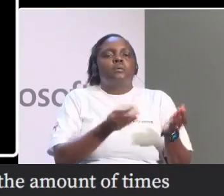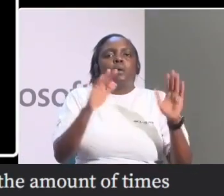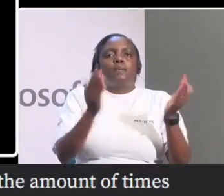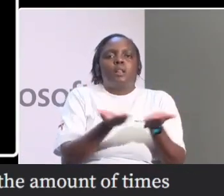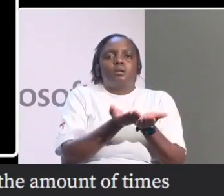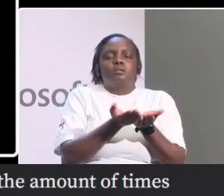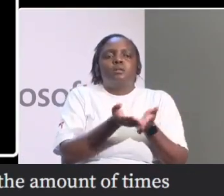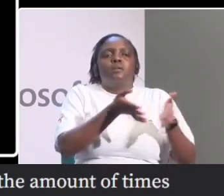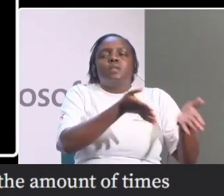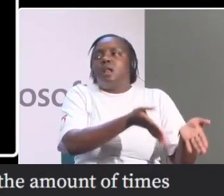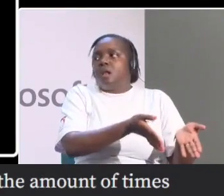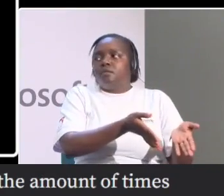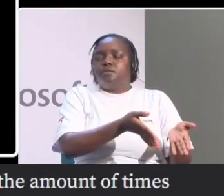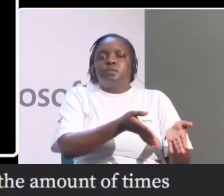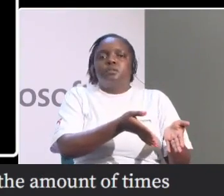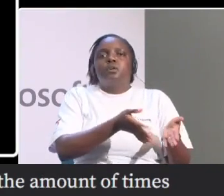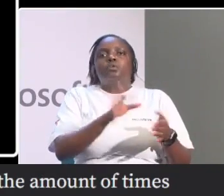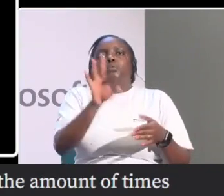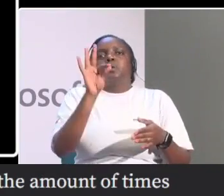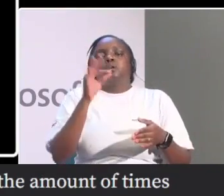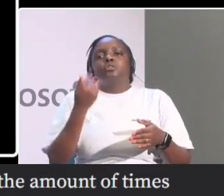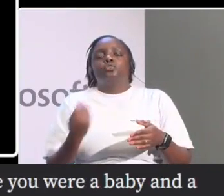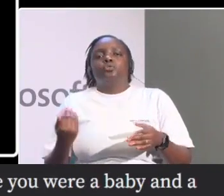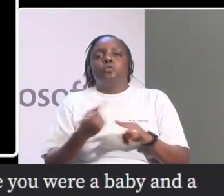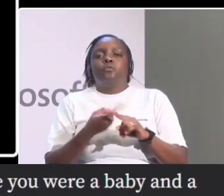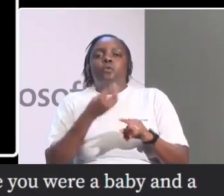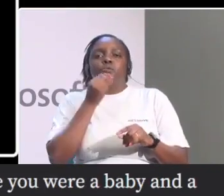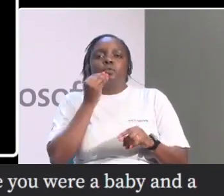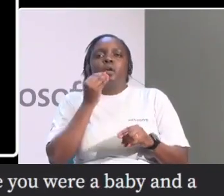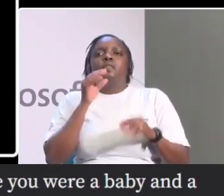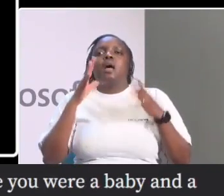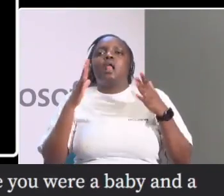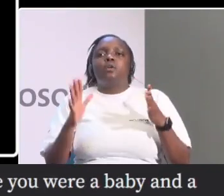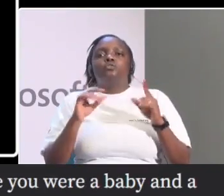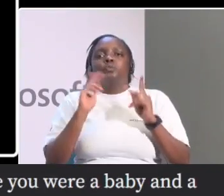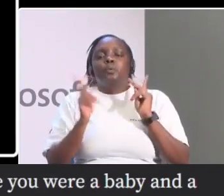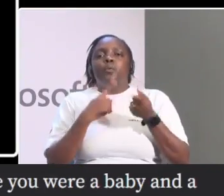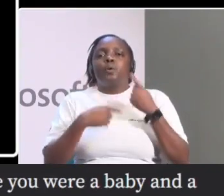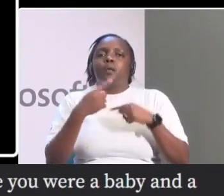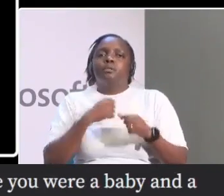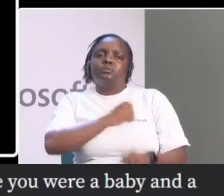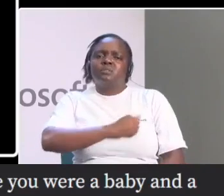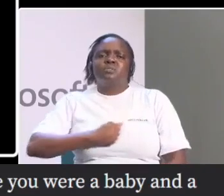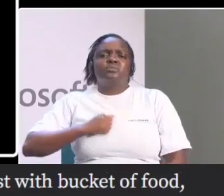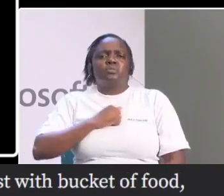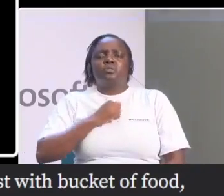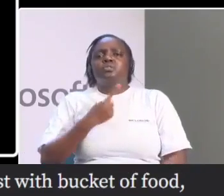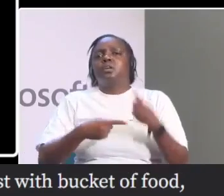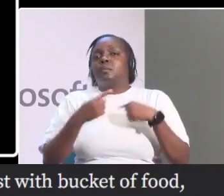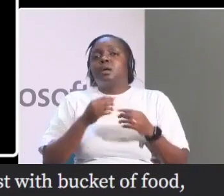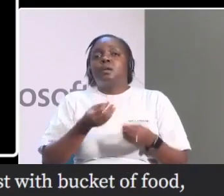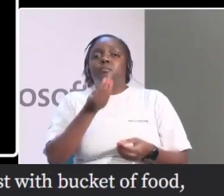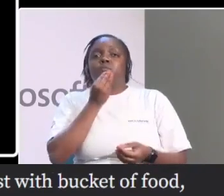hand, and then left to pick our kids up from school. There were lots of people turning up at my house giving sympathy. She turned up and